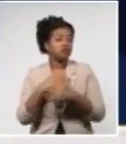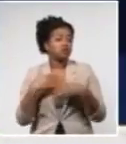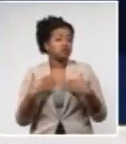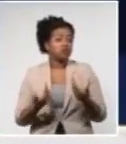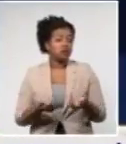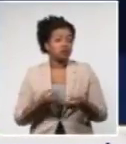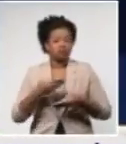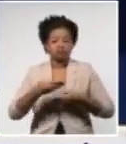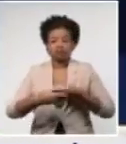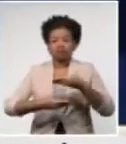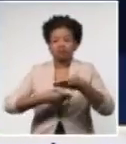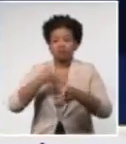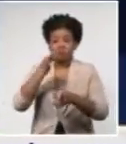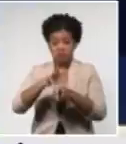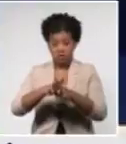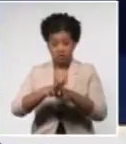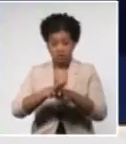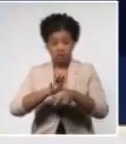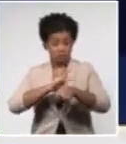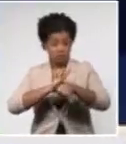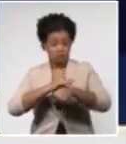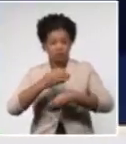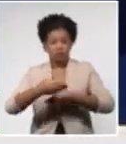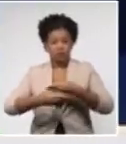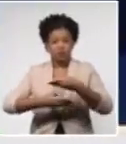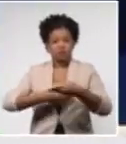pandemic in Cuba,